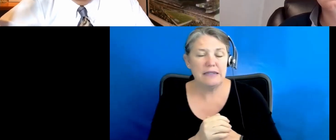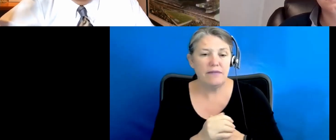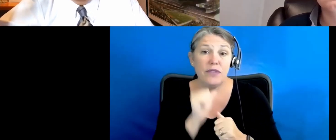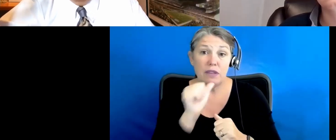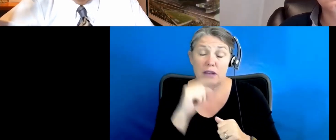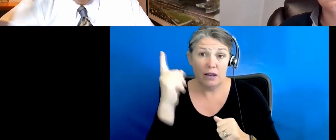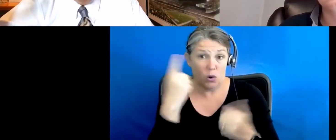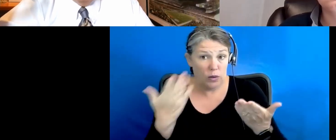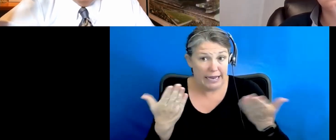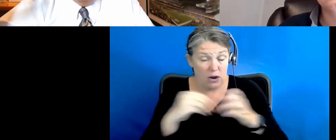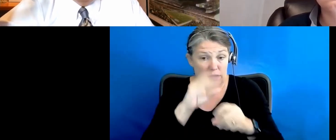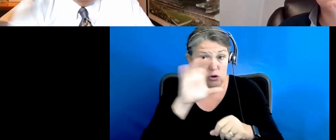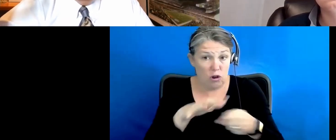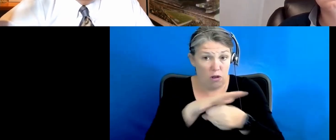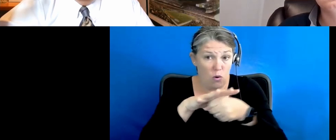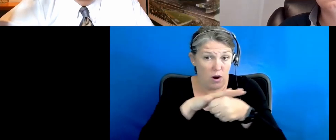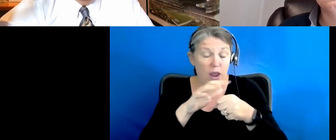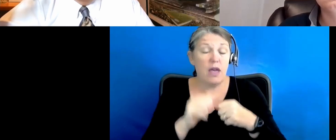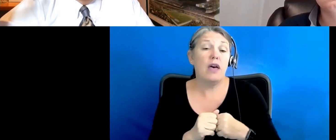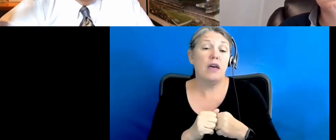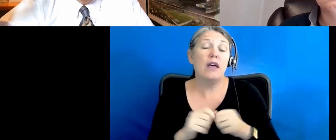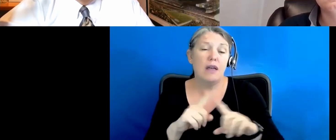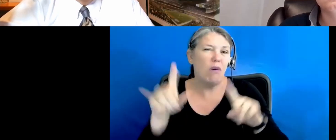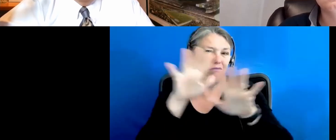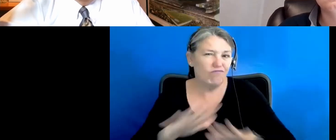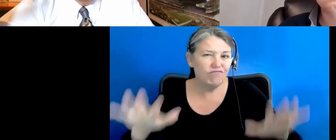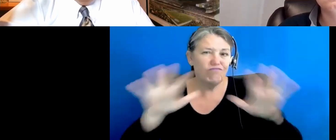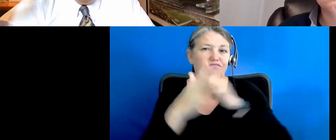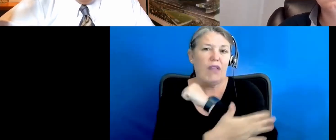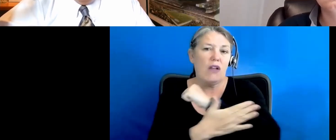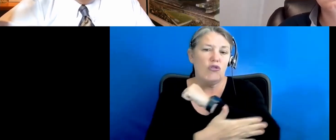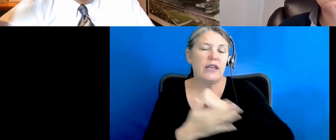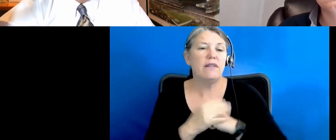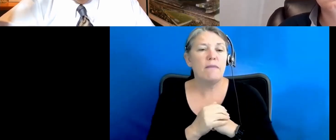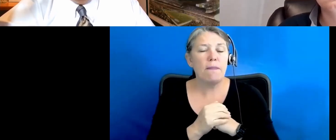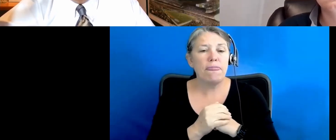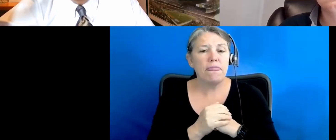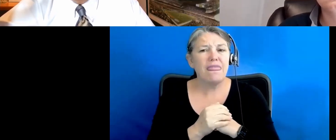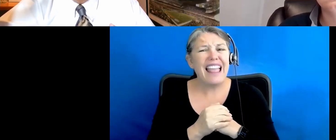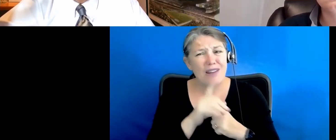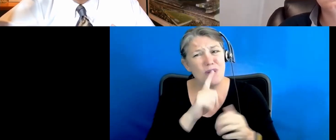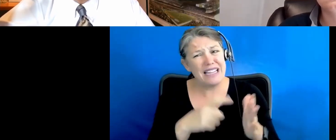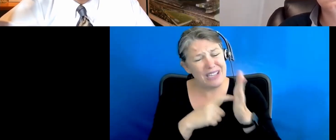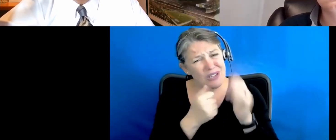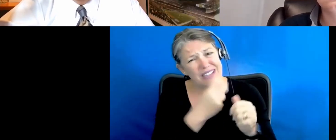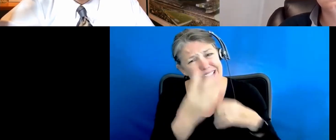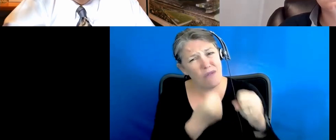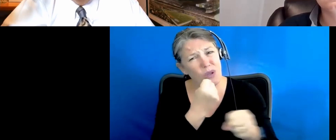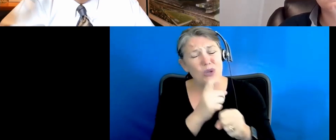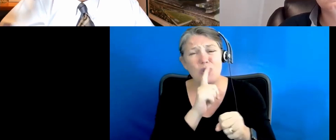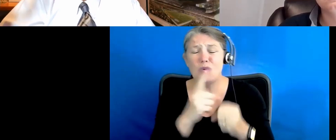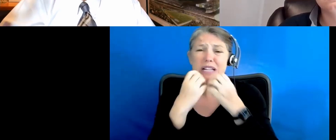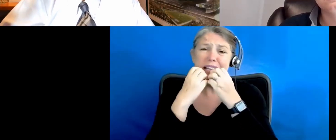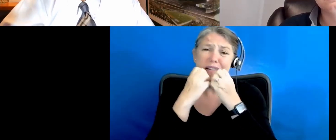only here in the Chicago area, but throughout the country as well. And it took me a number of years really to